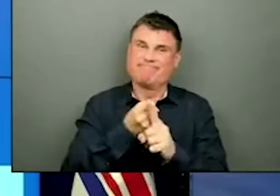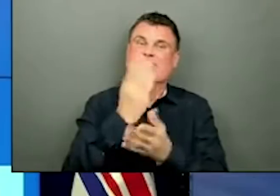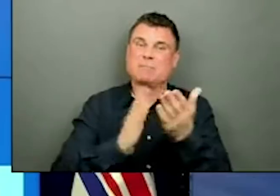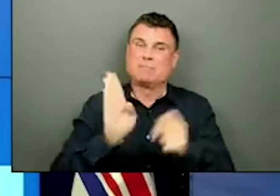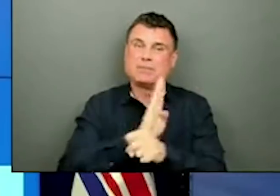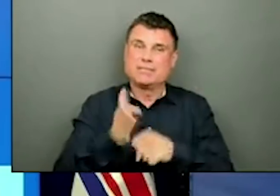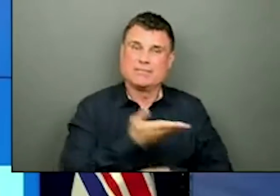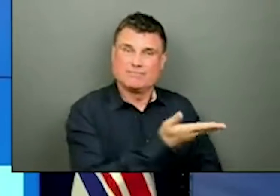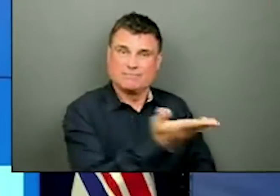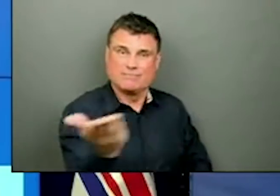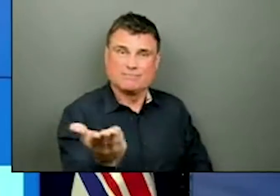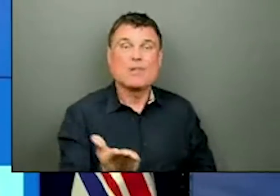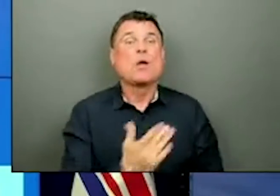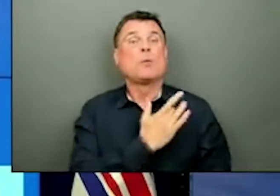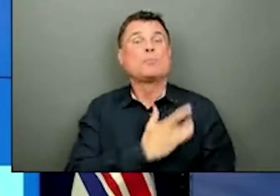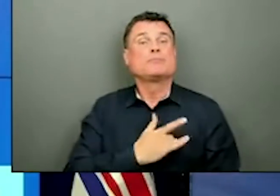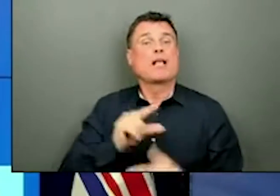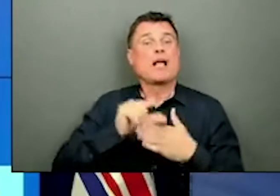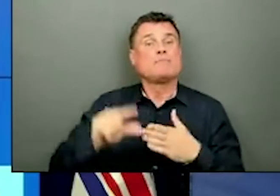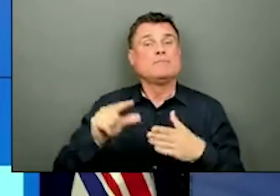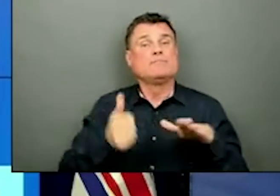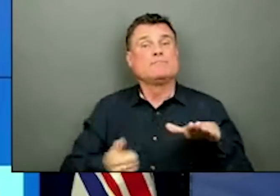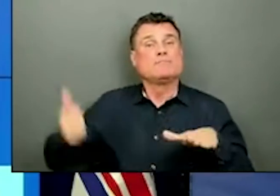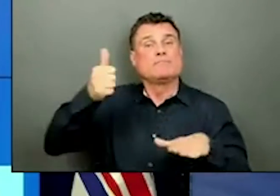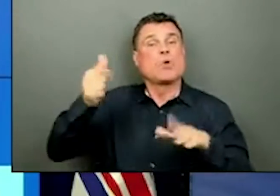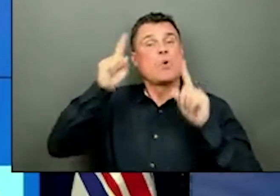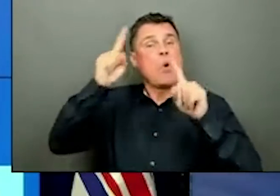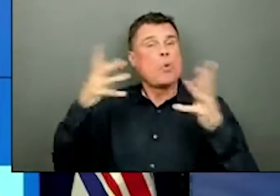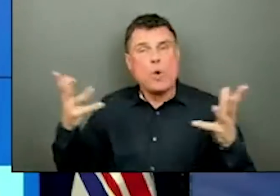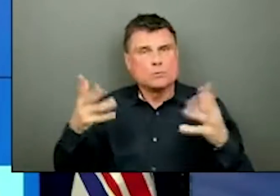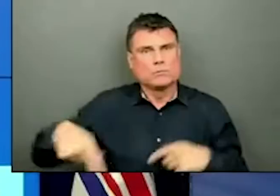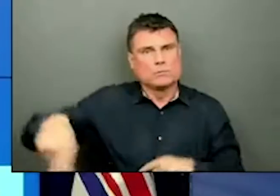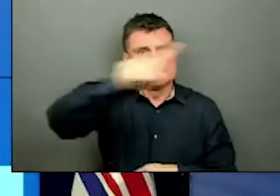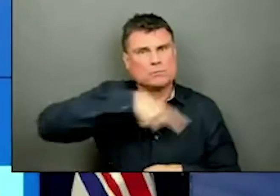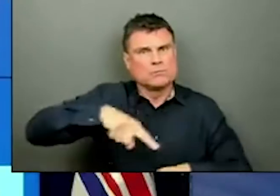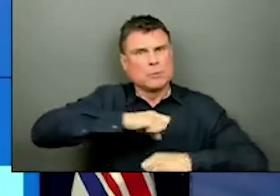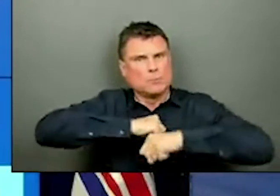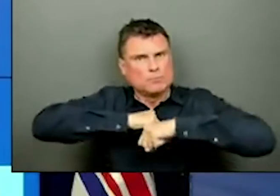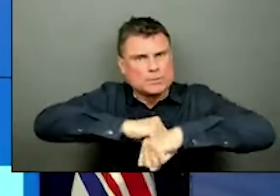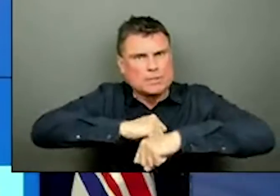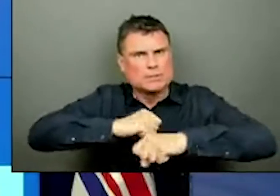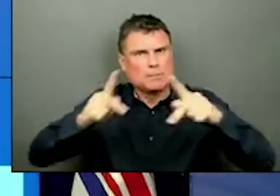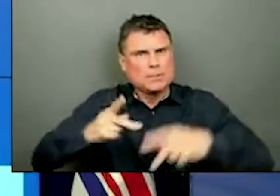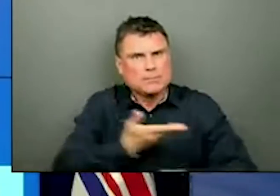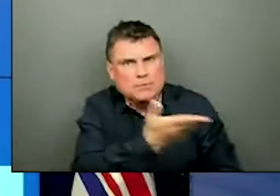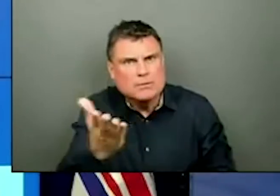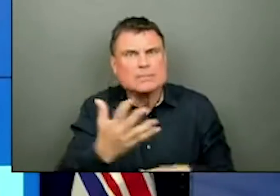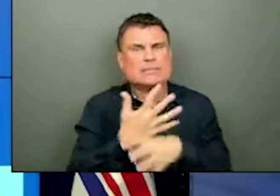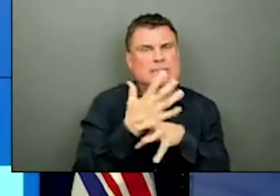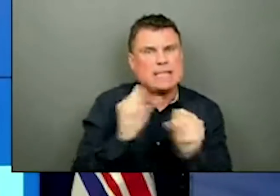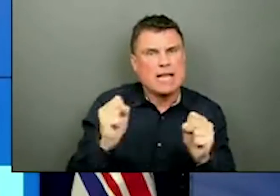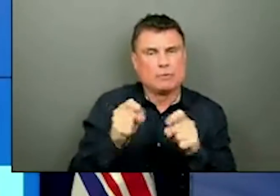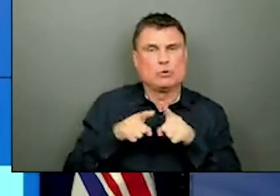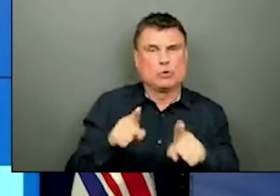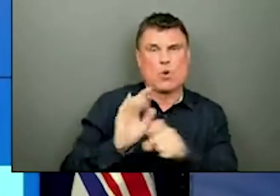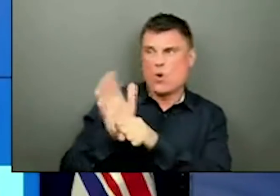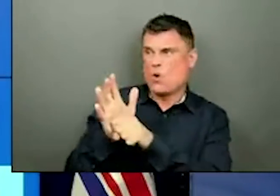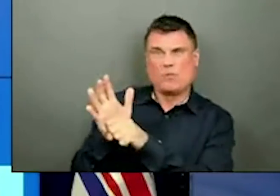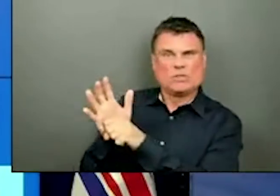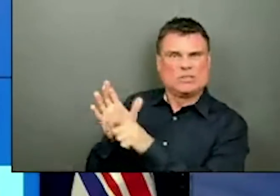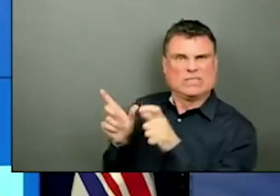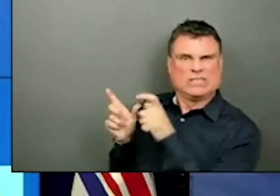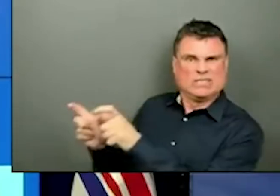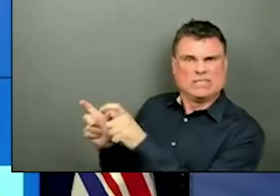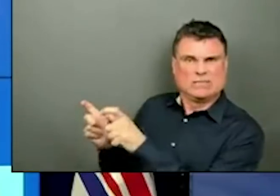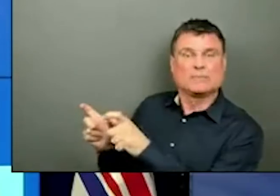doing everything we can to ensure that people are protected and are safe during this challenging time. But what I'm here to tell